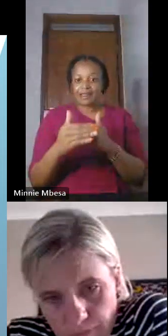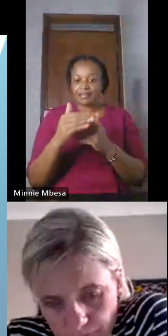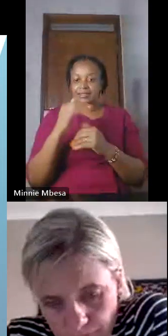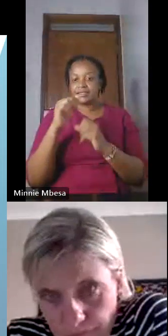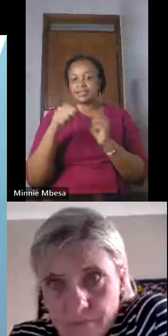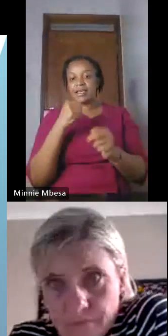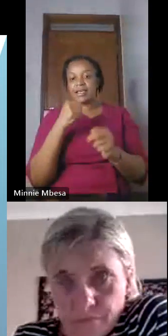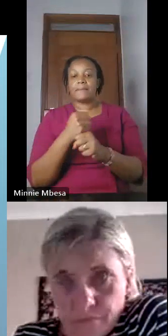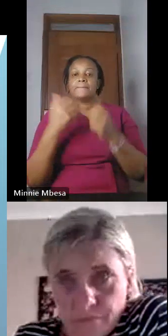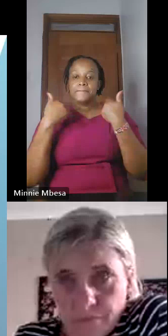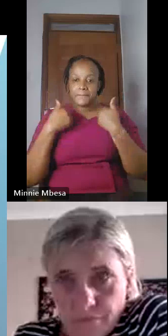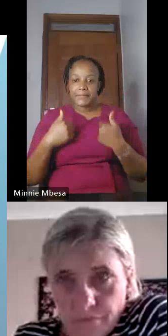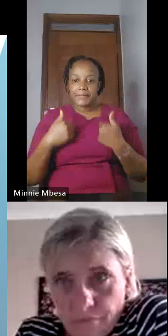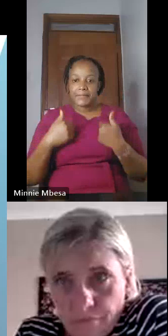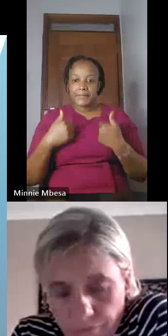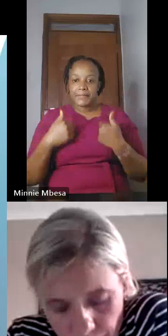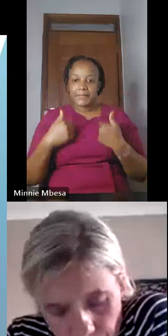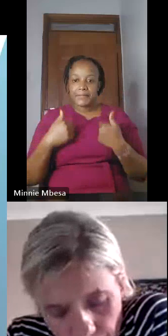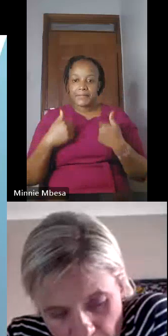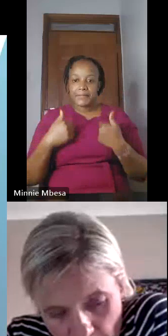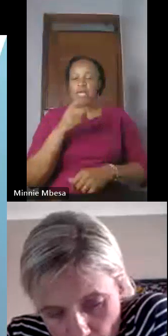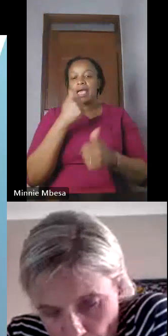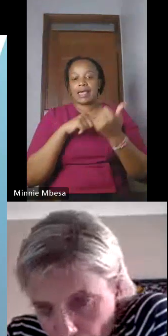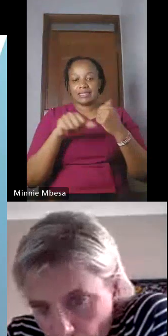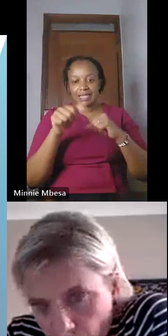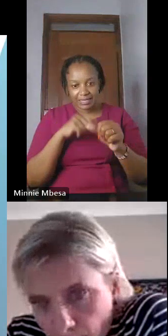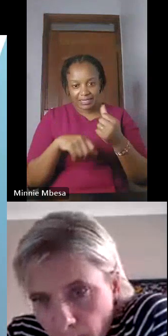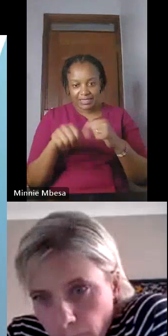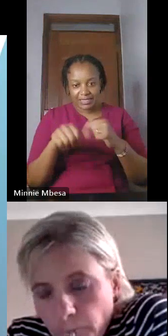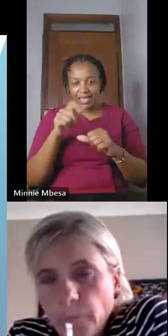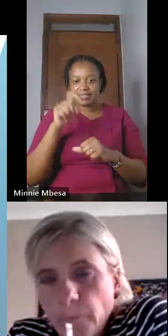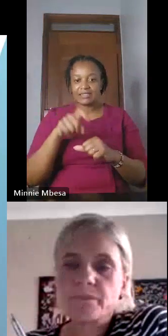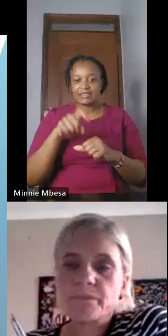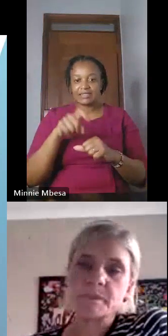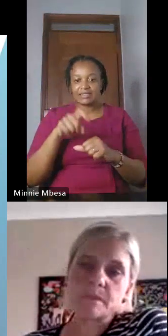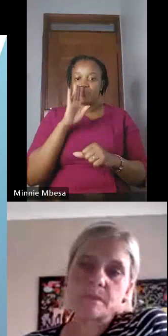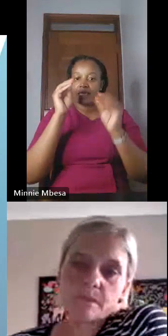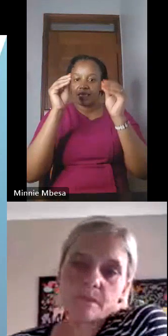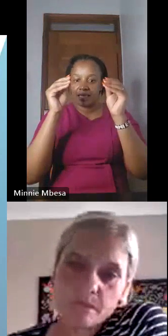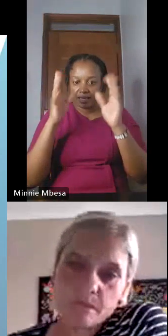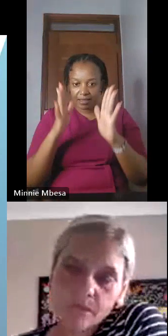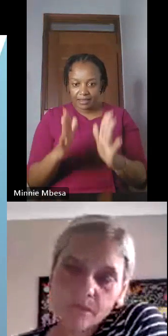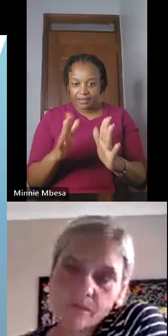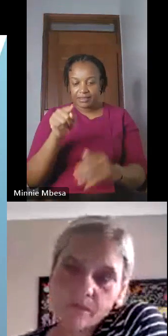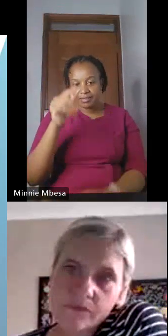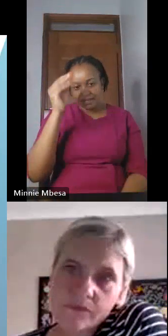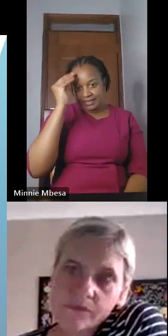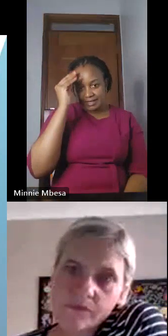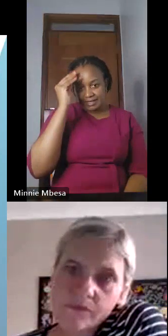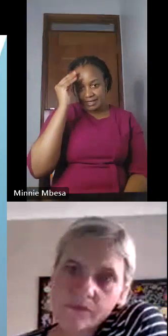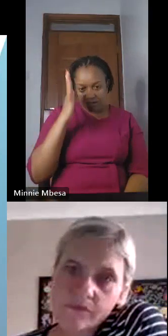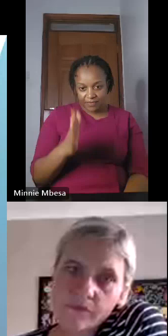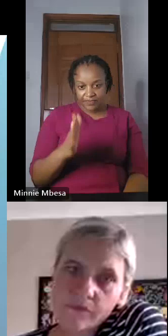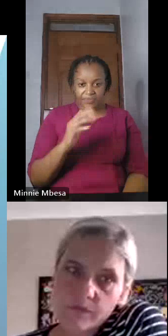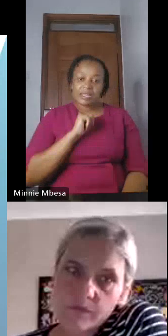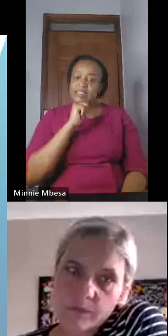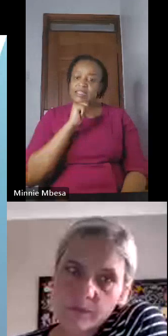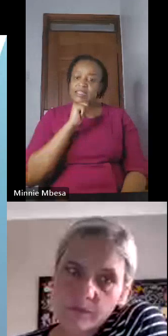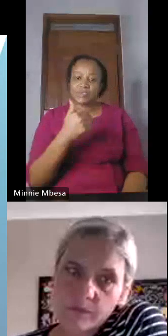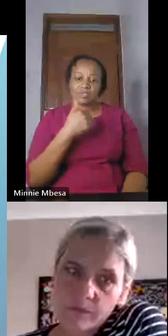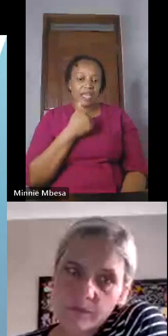want to be a teacher, I want to do that. That learner, it doesn't have anything tangible